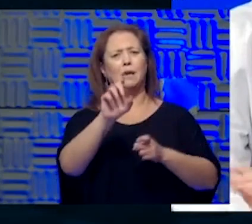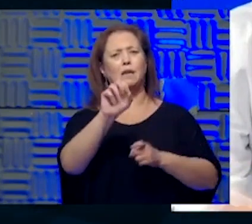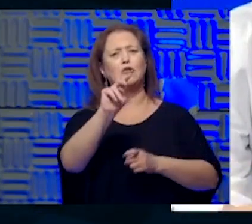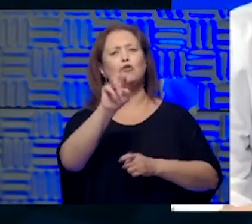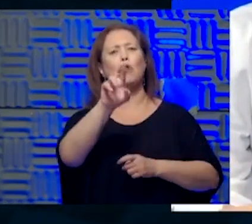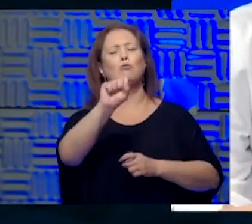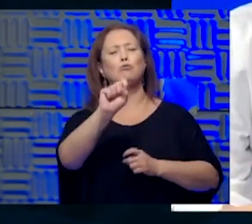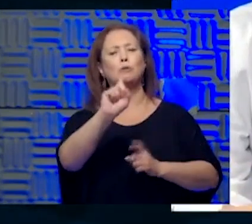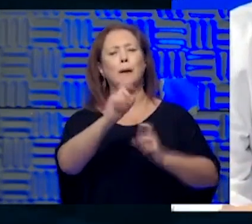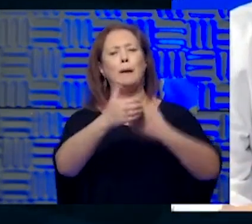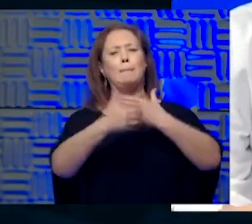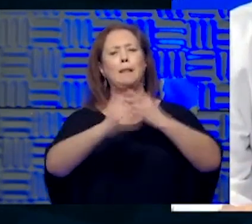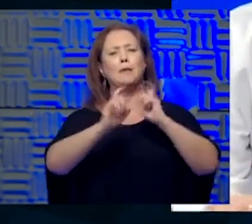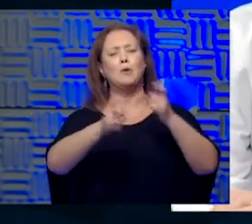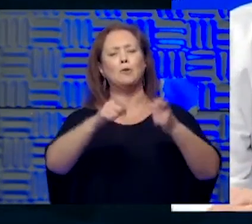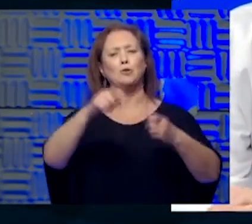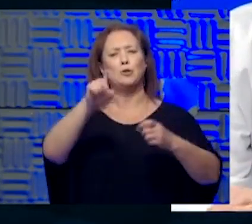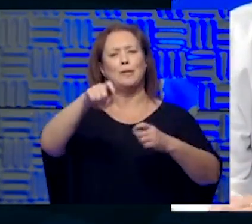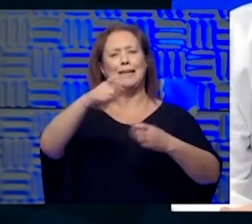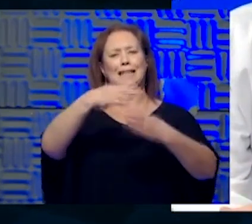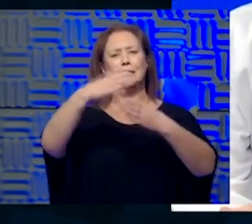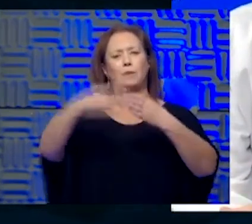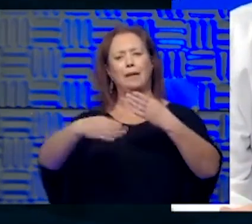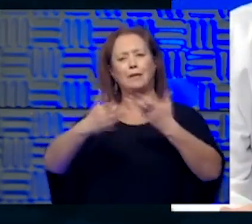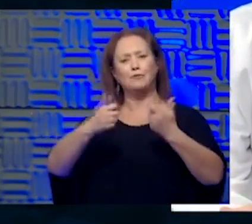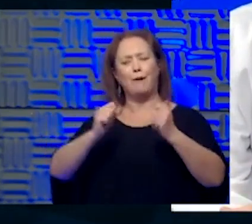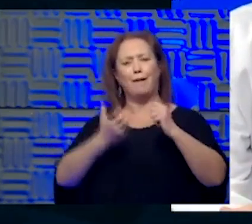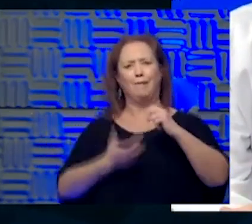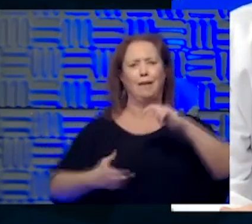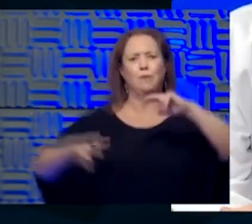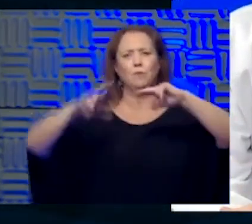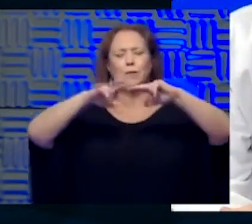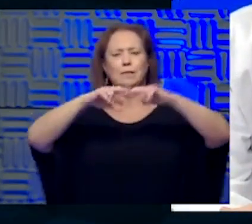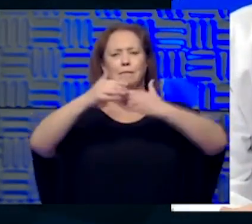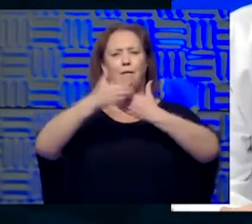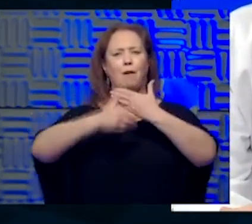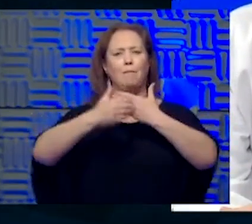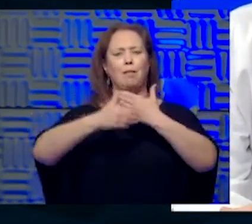over the weekend to try and get our blood supply back up?